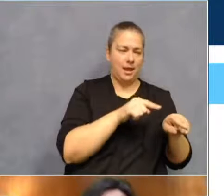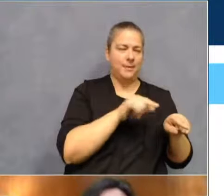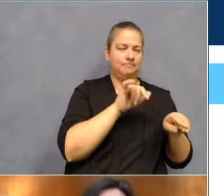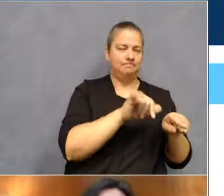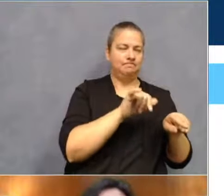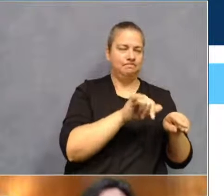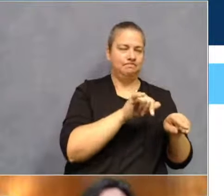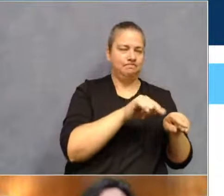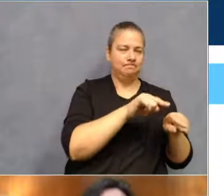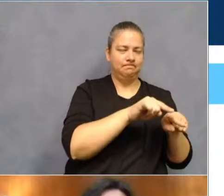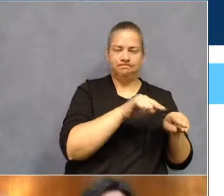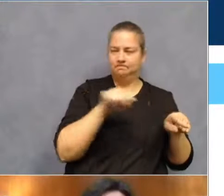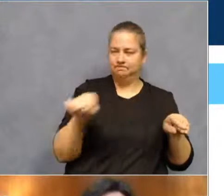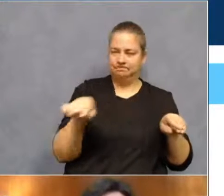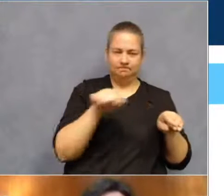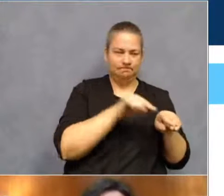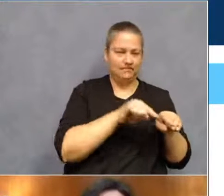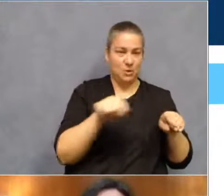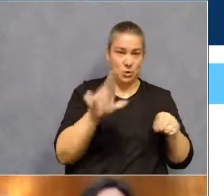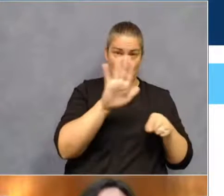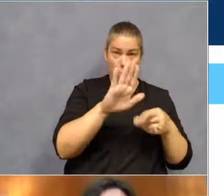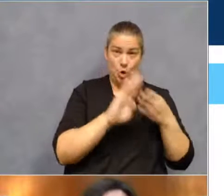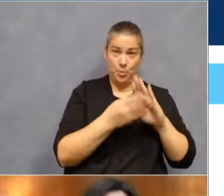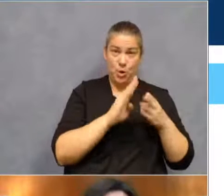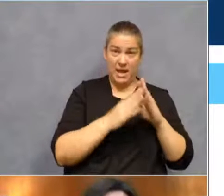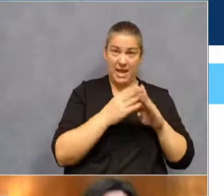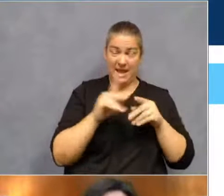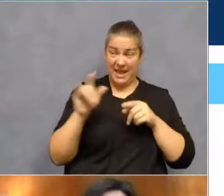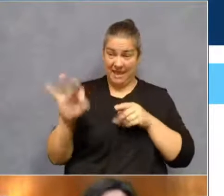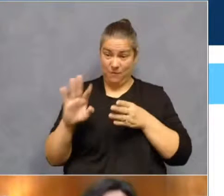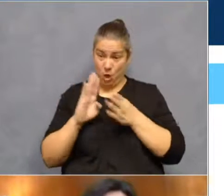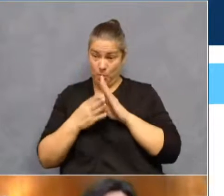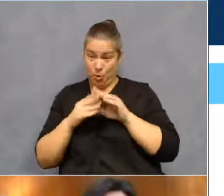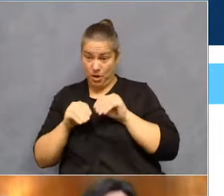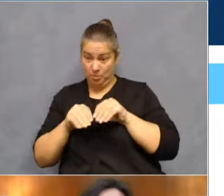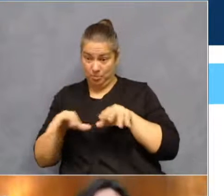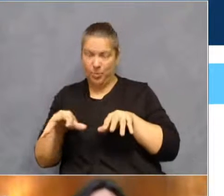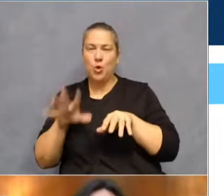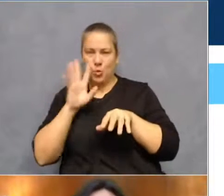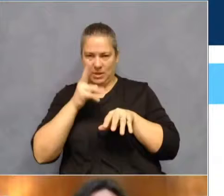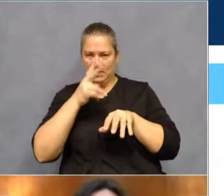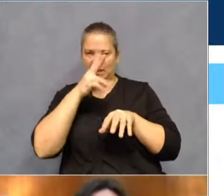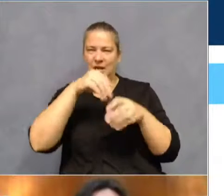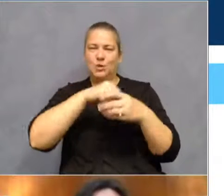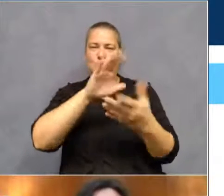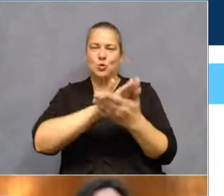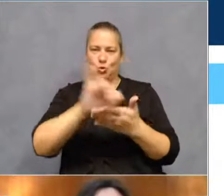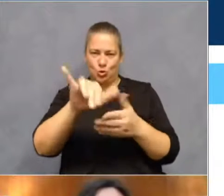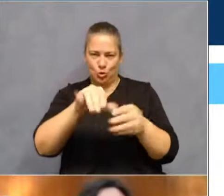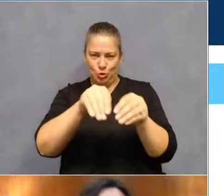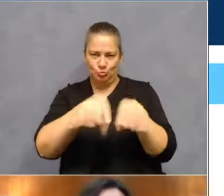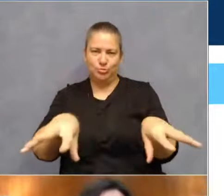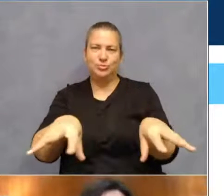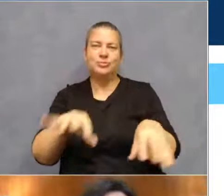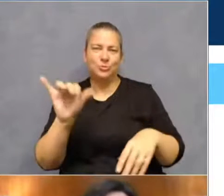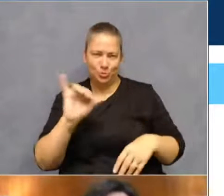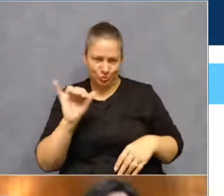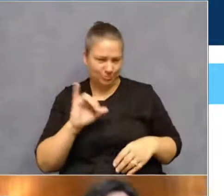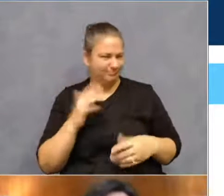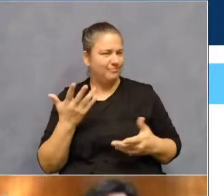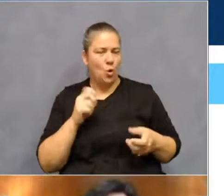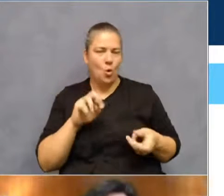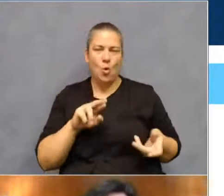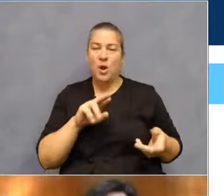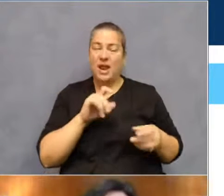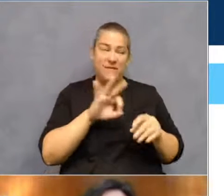bet that if there is a spike in the community, you're also going to see one in the school system and vice versa. So this dashboard was